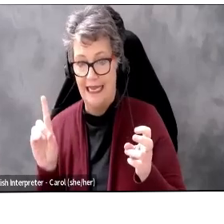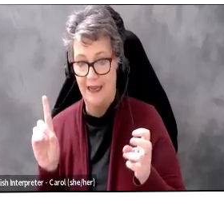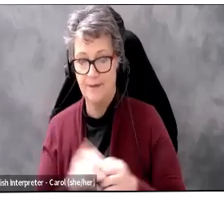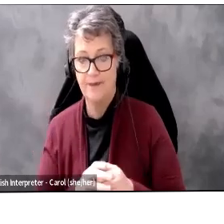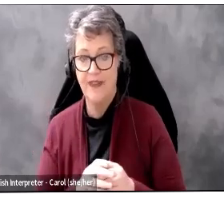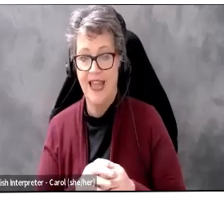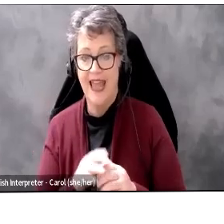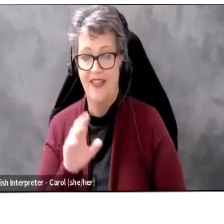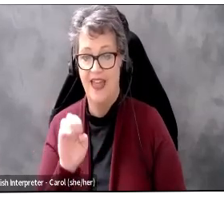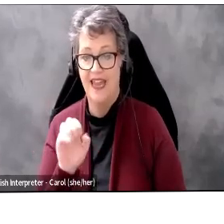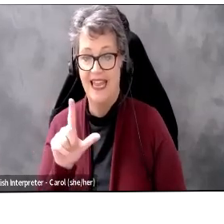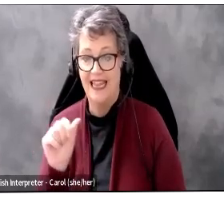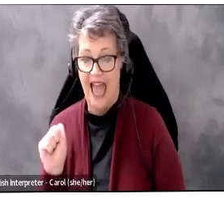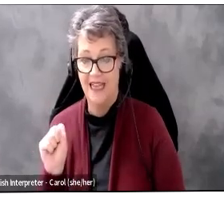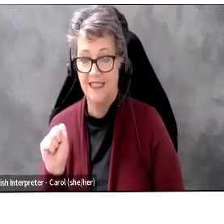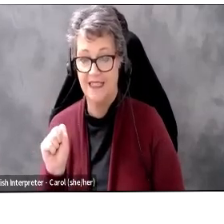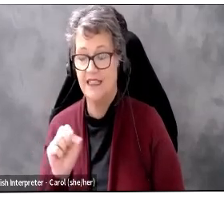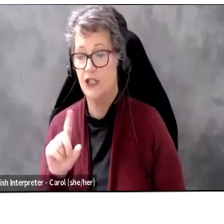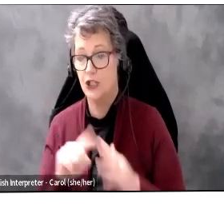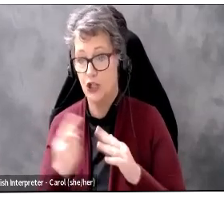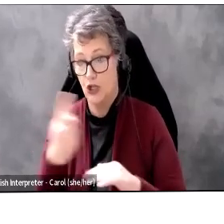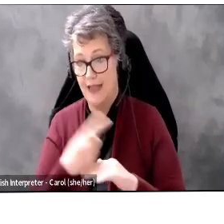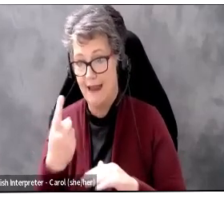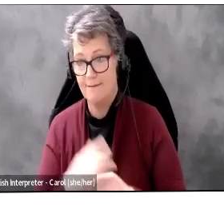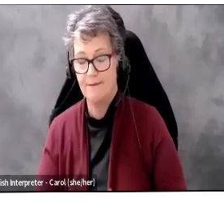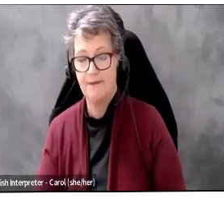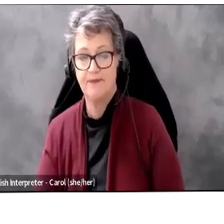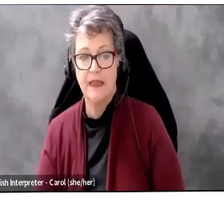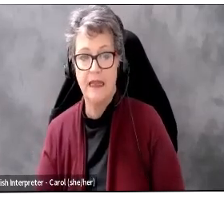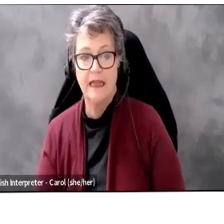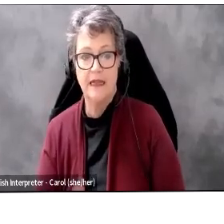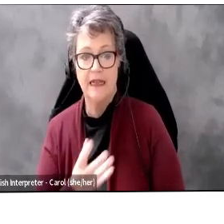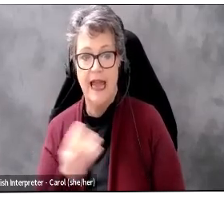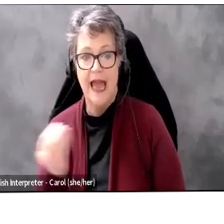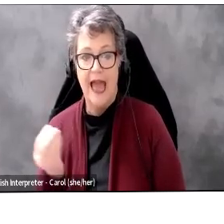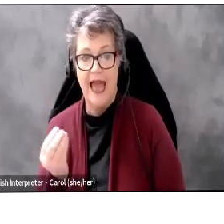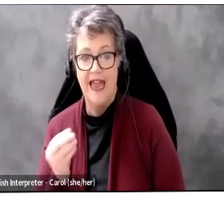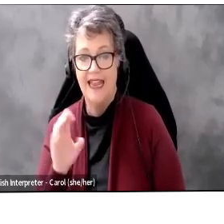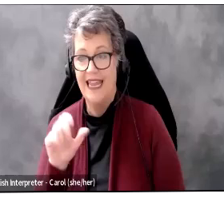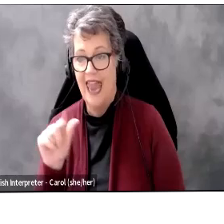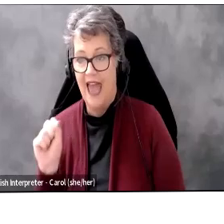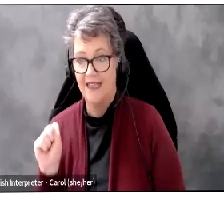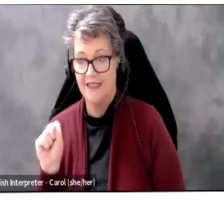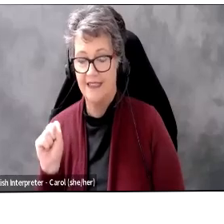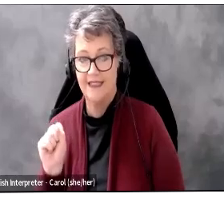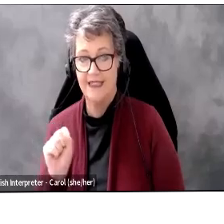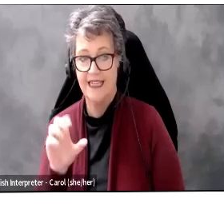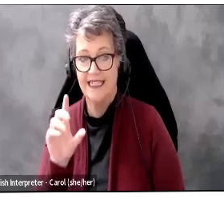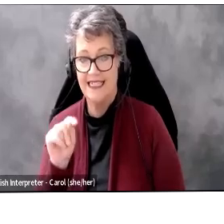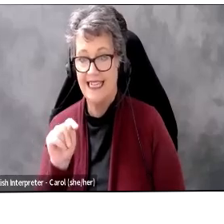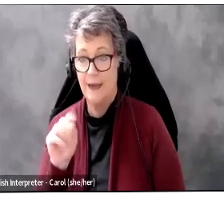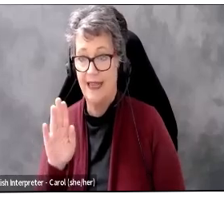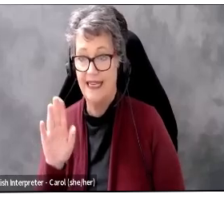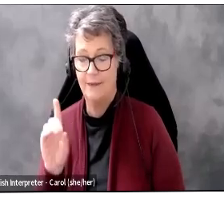that ELAS start date. And the ELAS